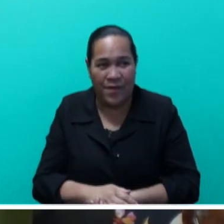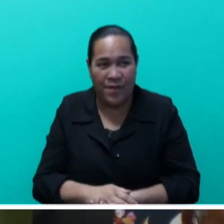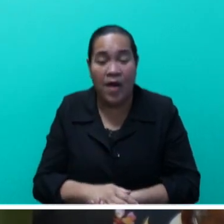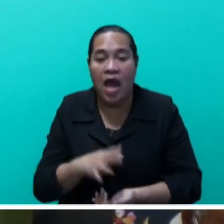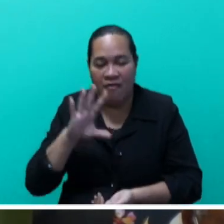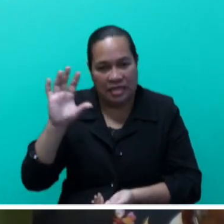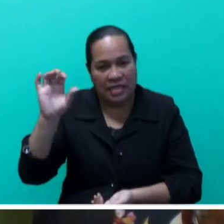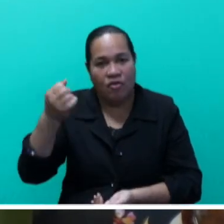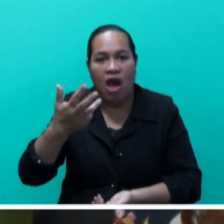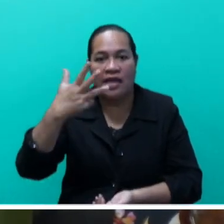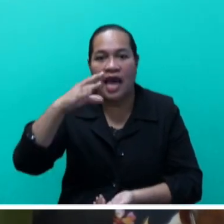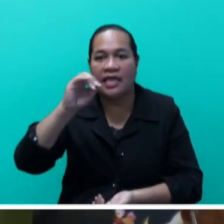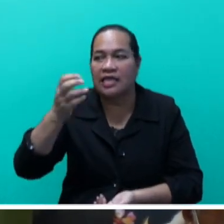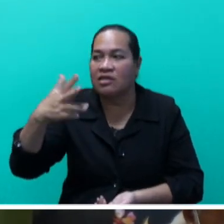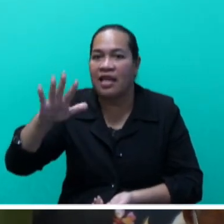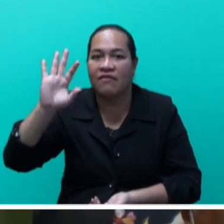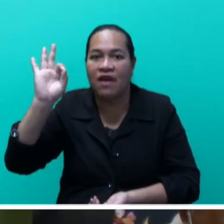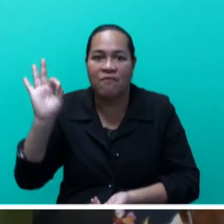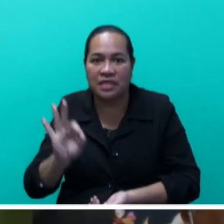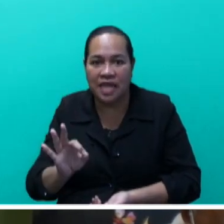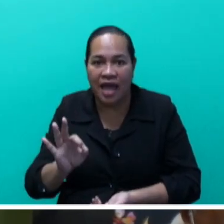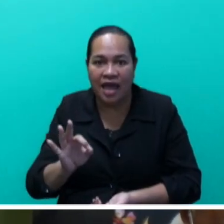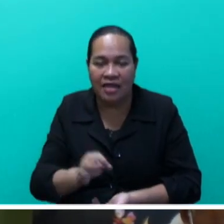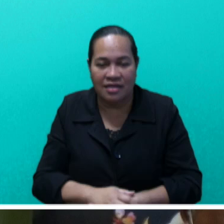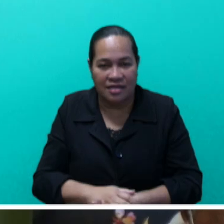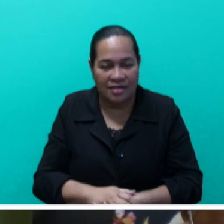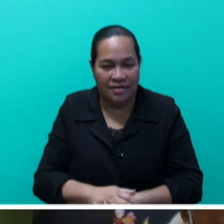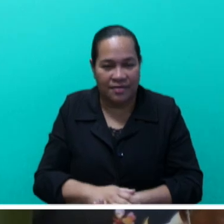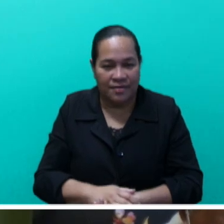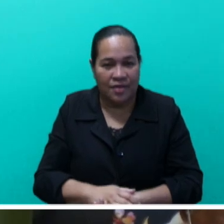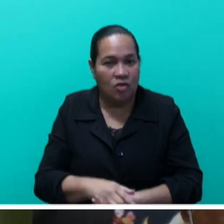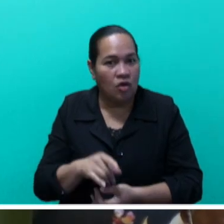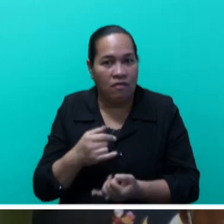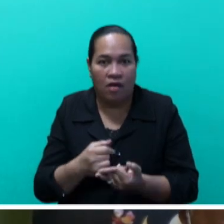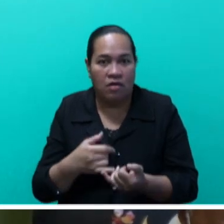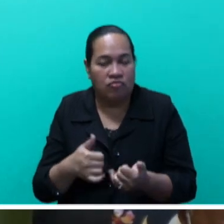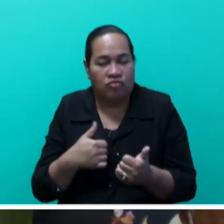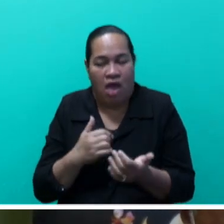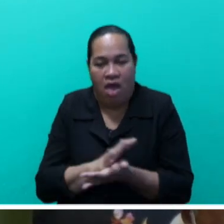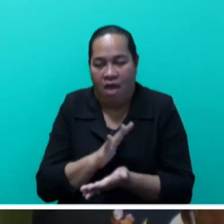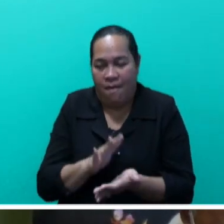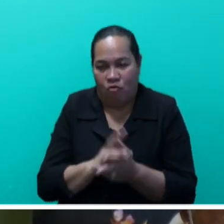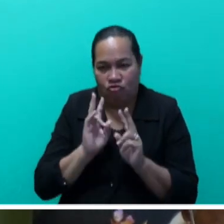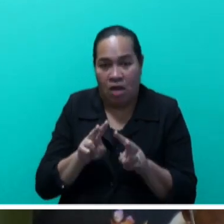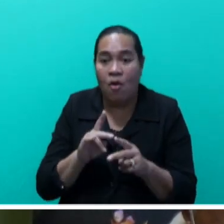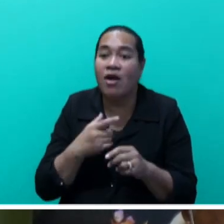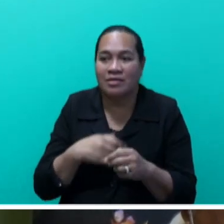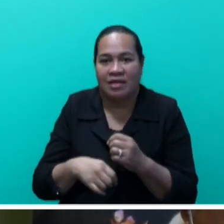success rates of 90% and 95% respectively. That is quite pleasing to note because they are quite